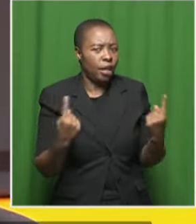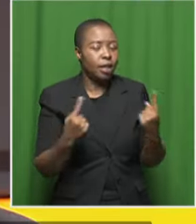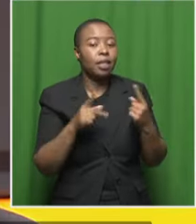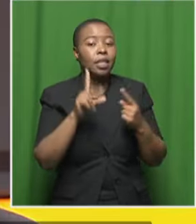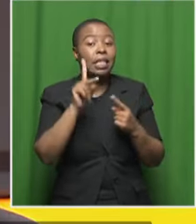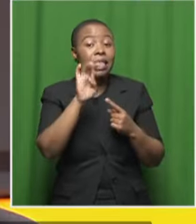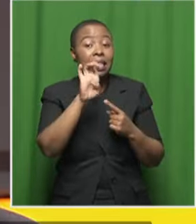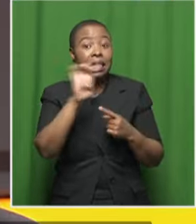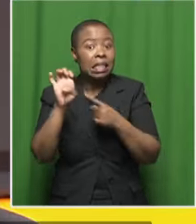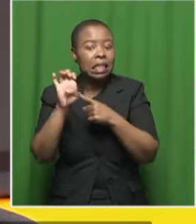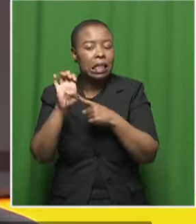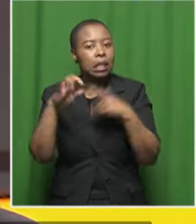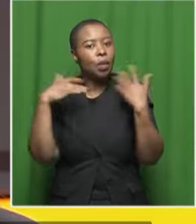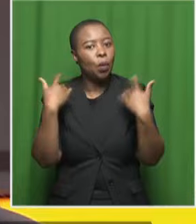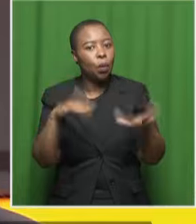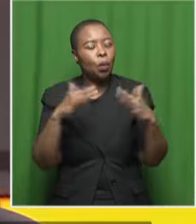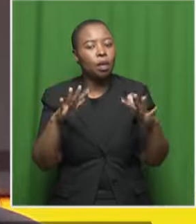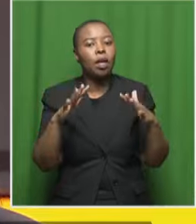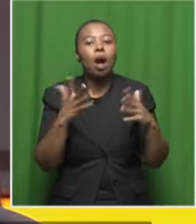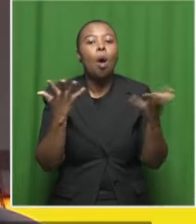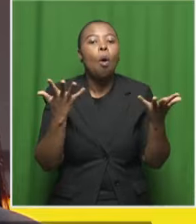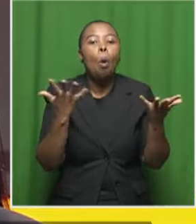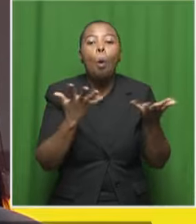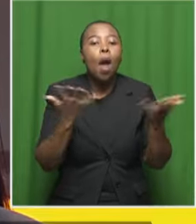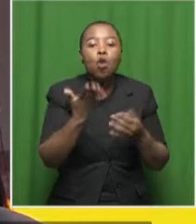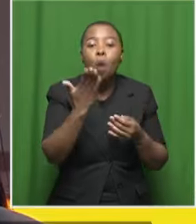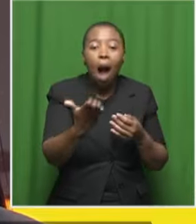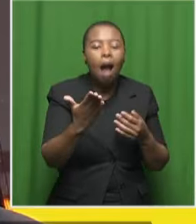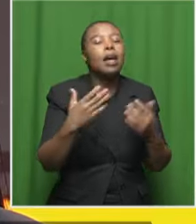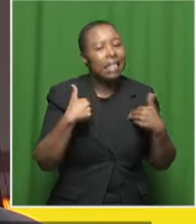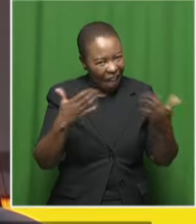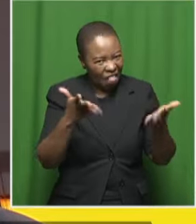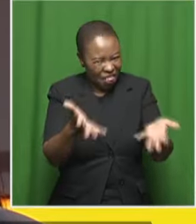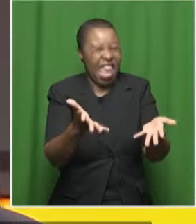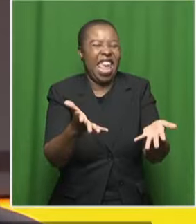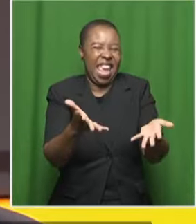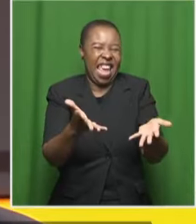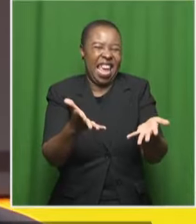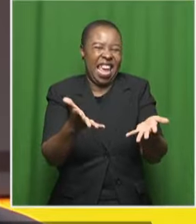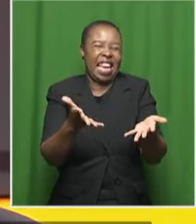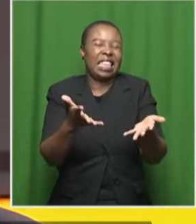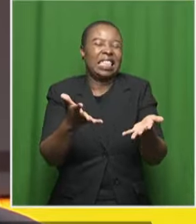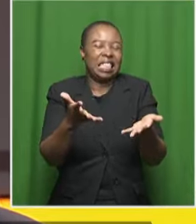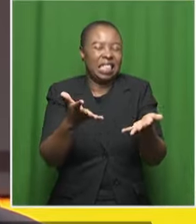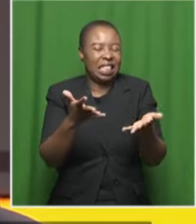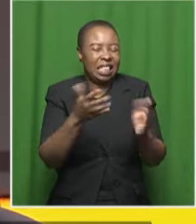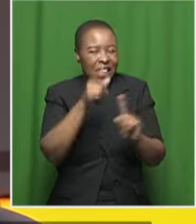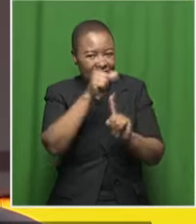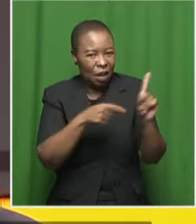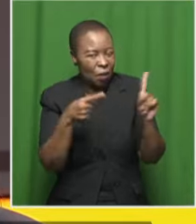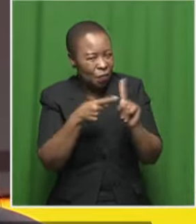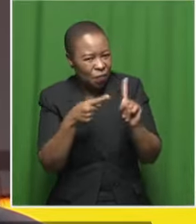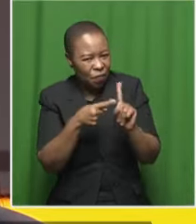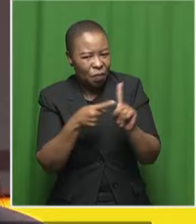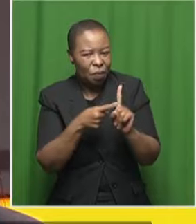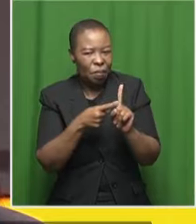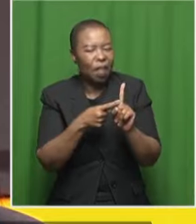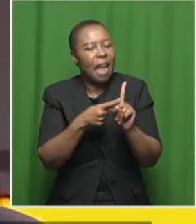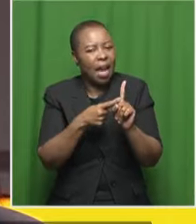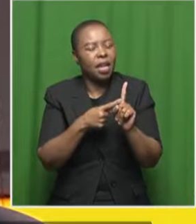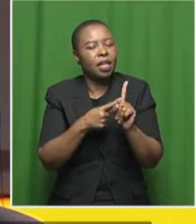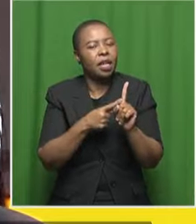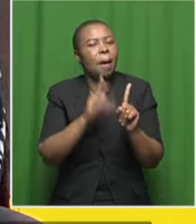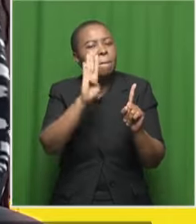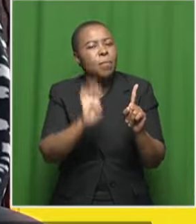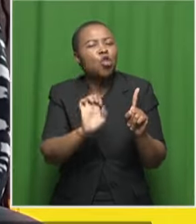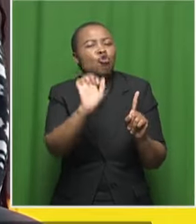a champion for start where you are. Yes. She is the poster person for be yourself